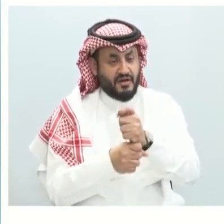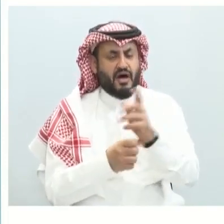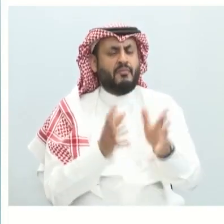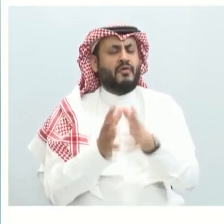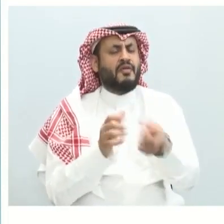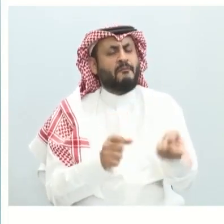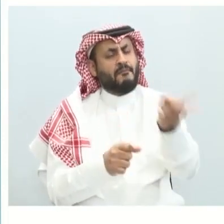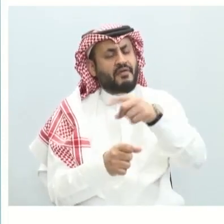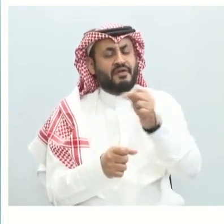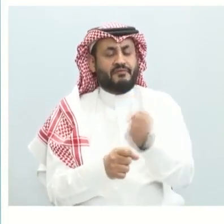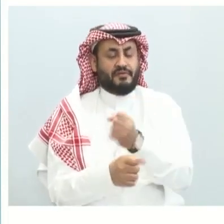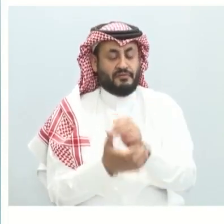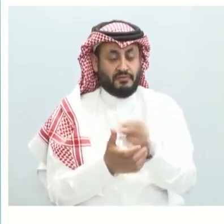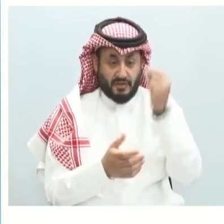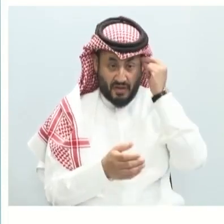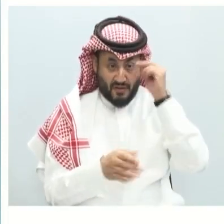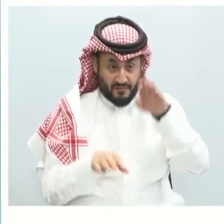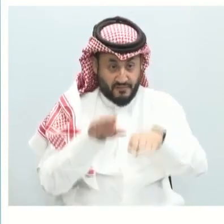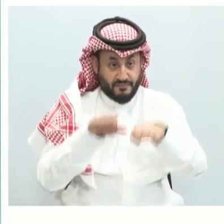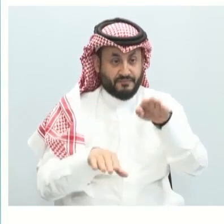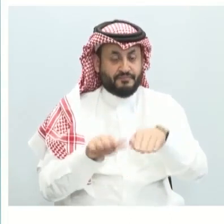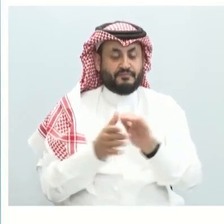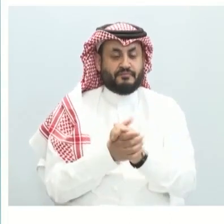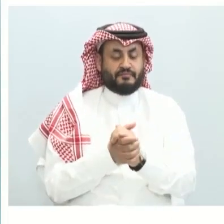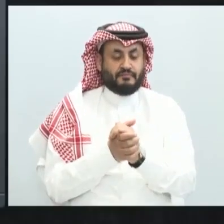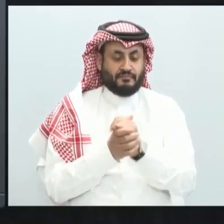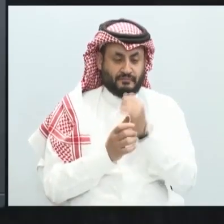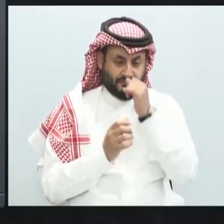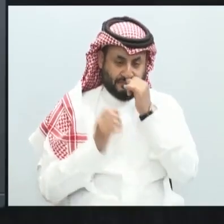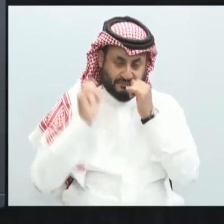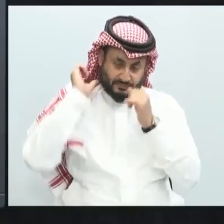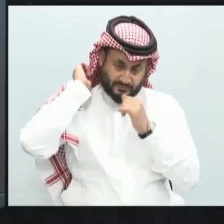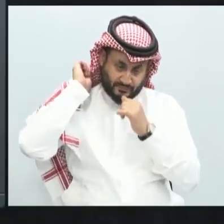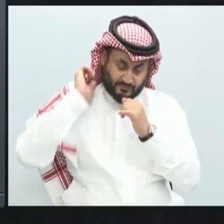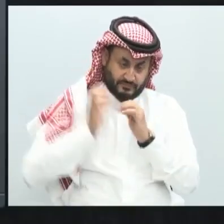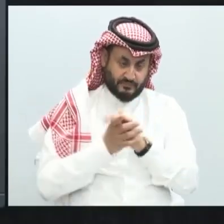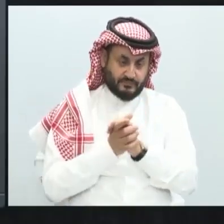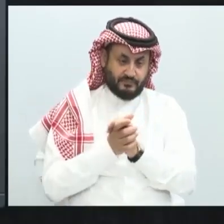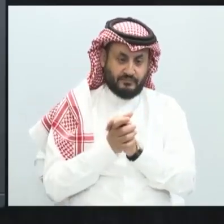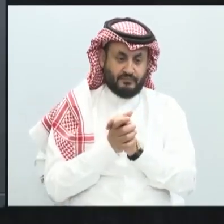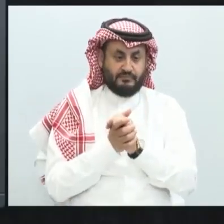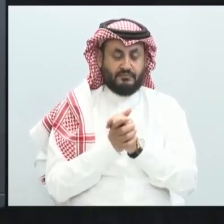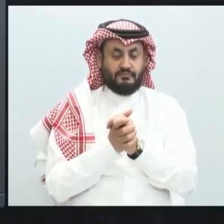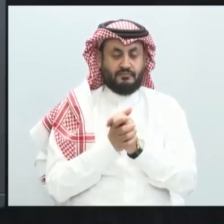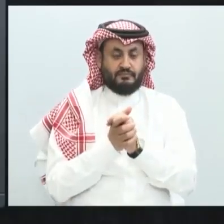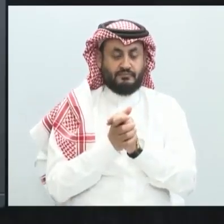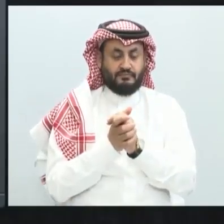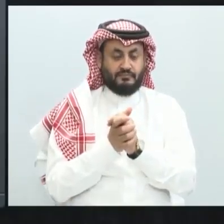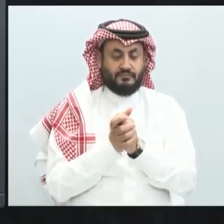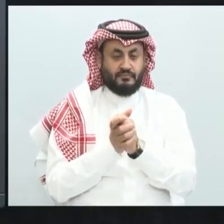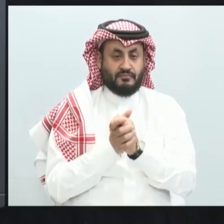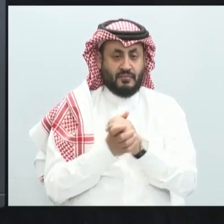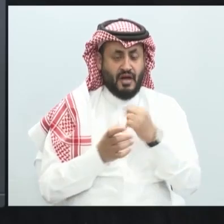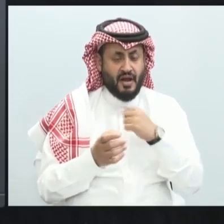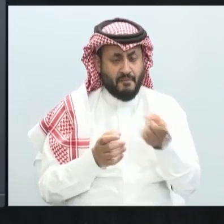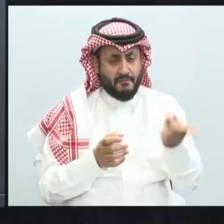talk about something that we want to do in the future. So I am going